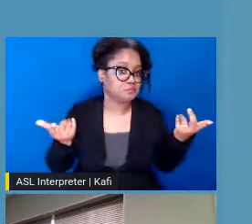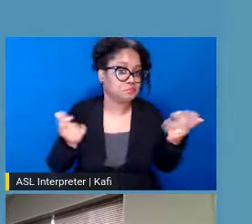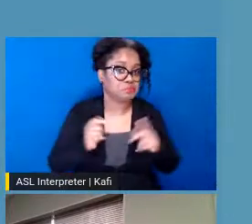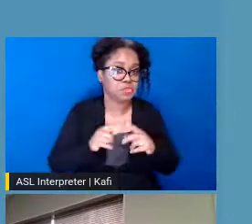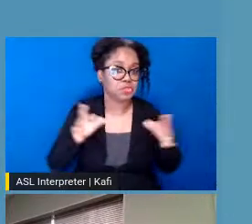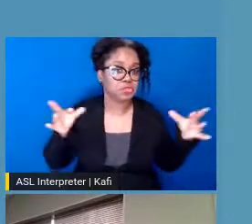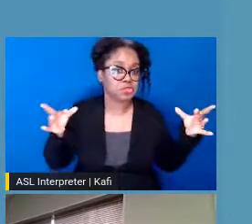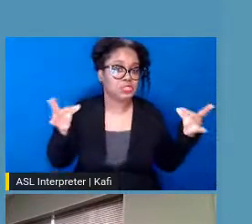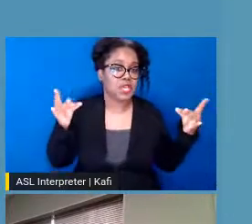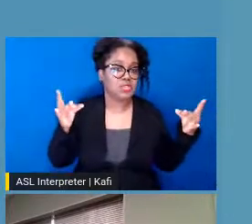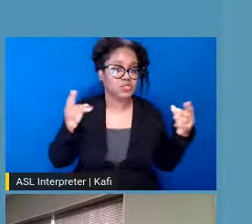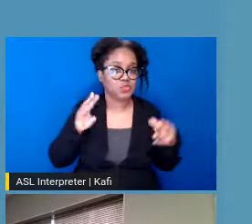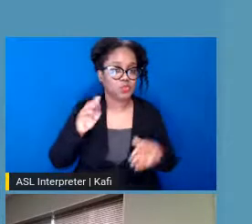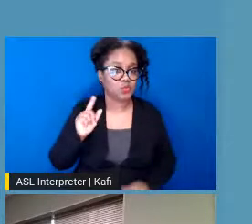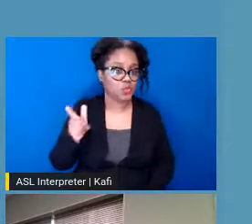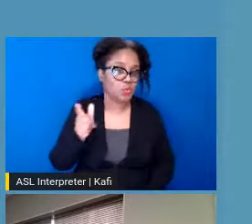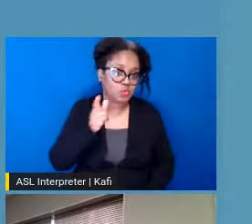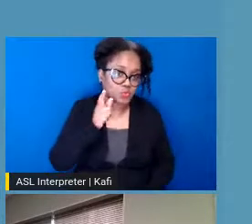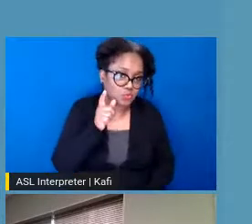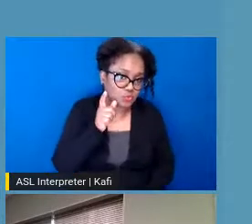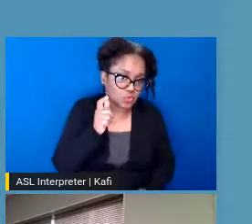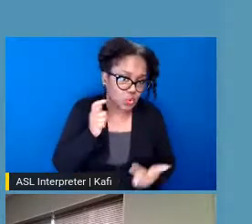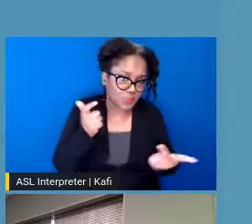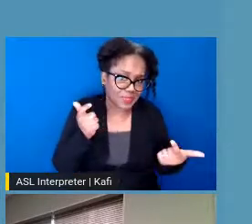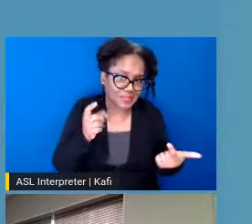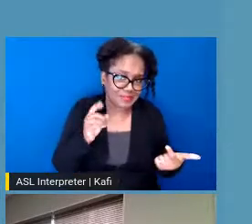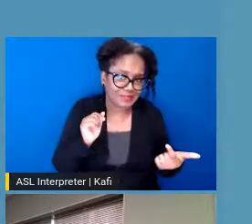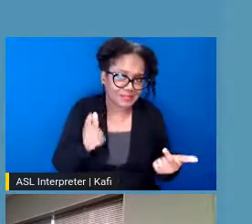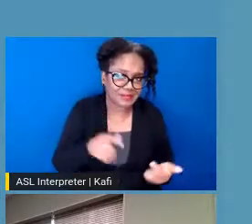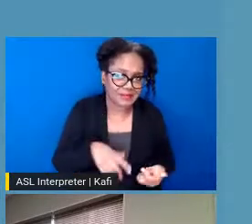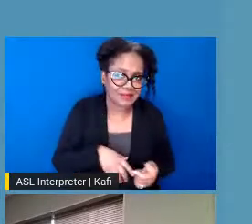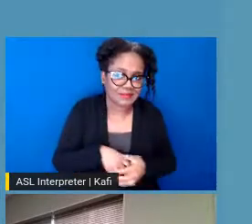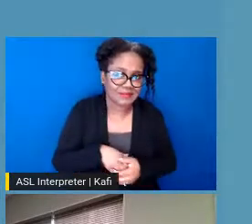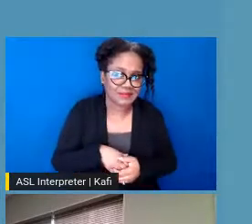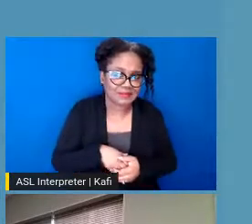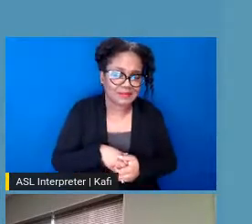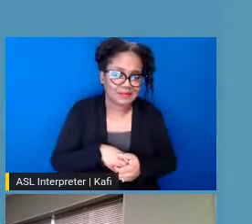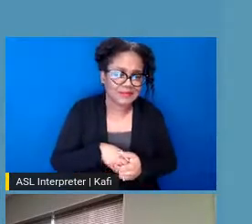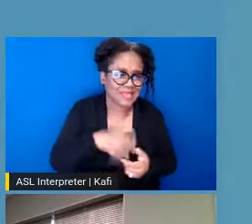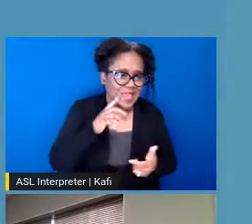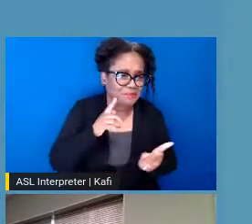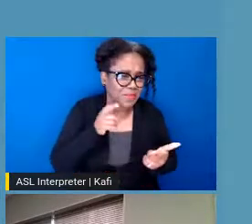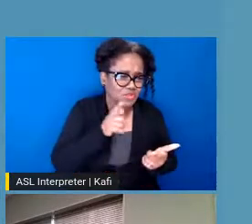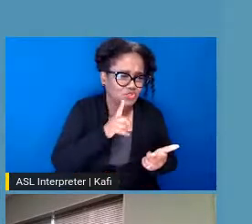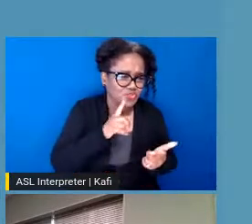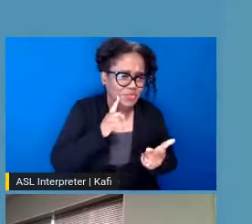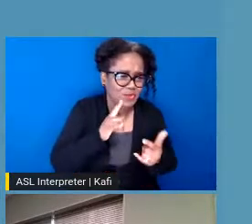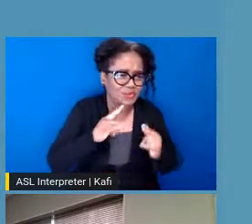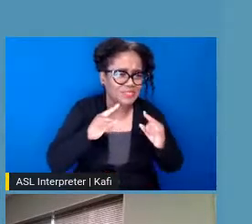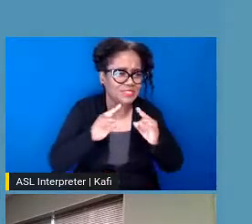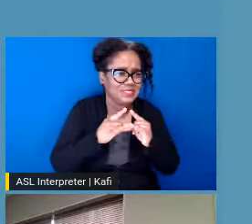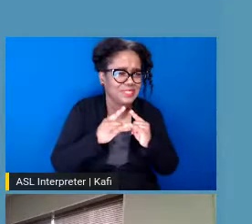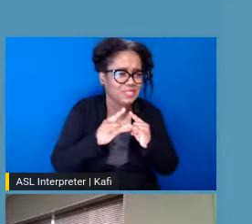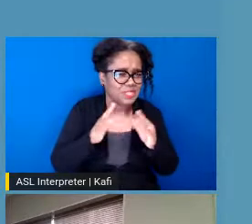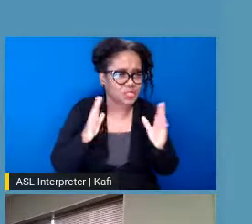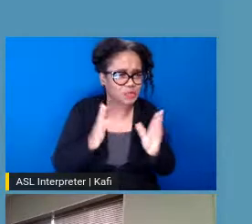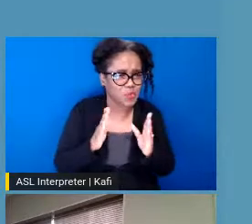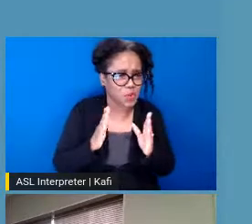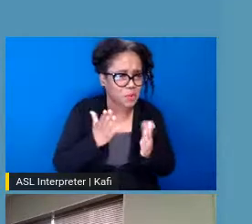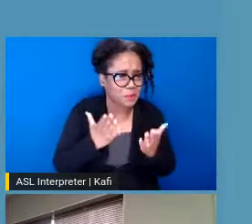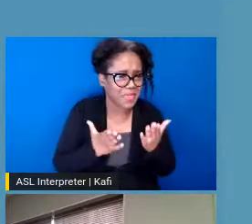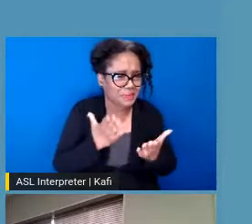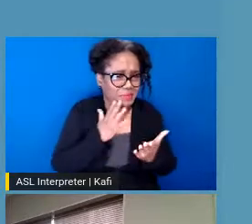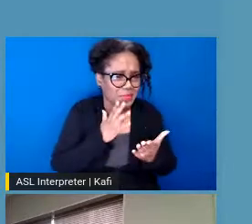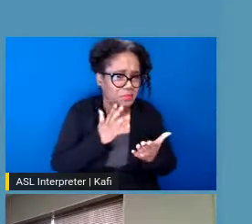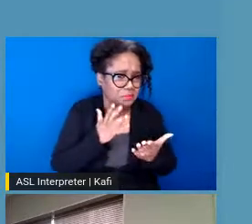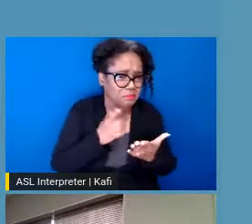just you don't have. I don't know how expensive the little tents are. I think they might be a little more reasonable now. But if you can't have them,